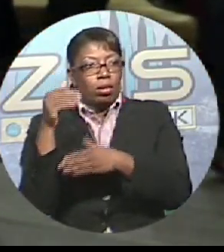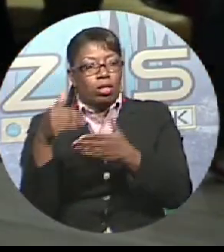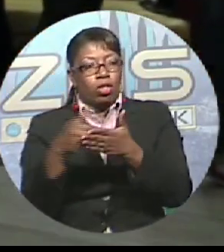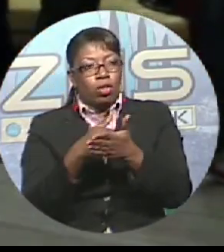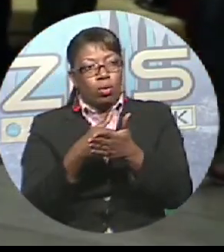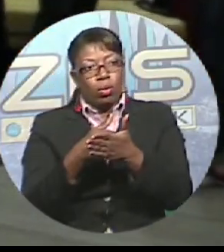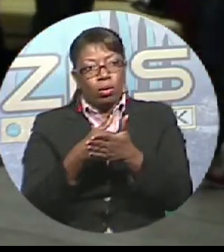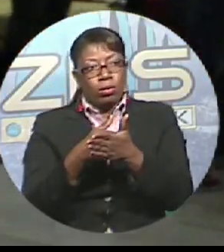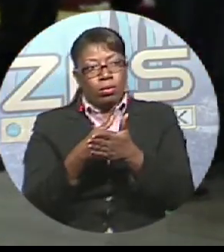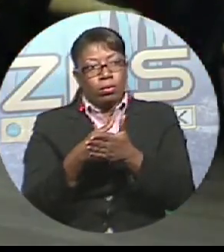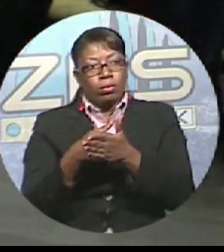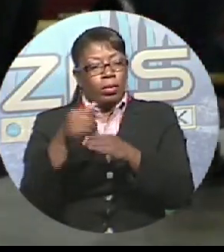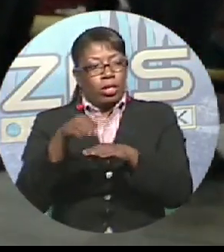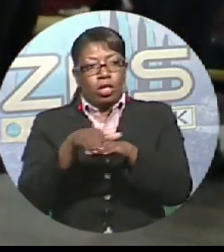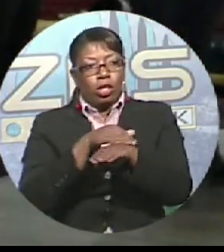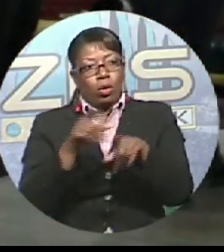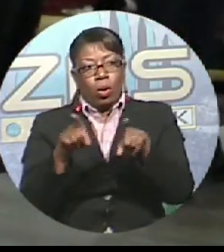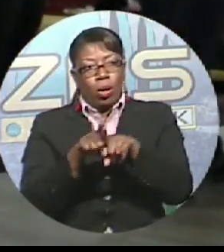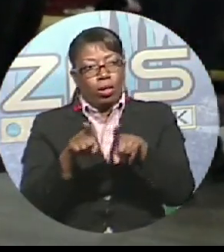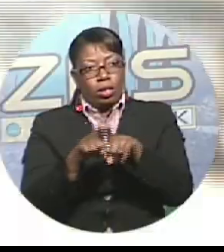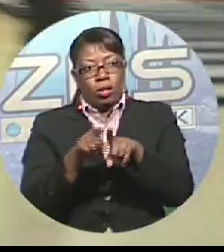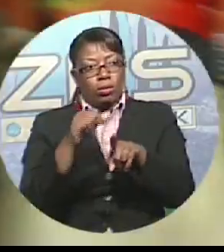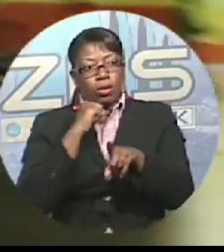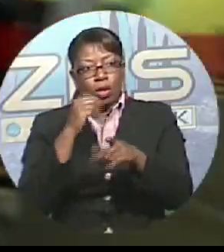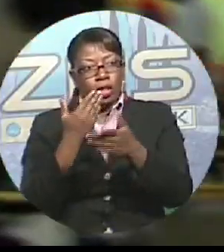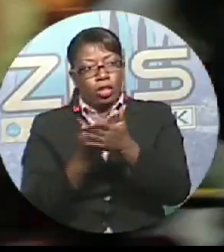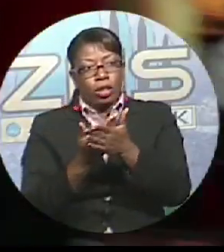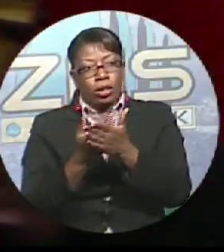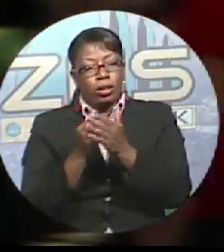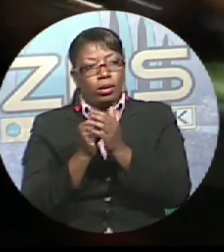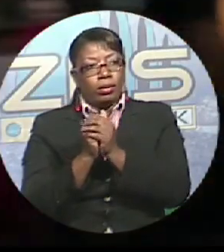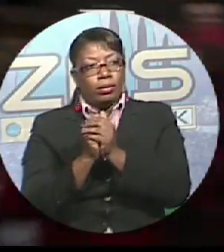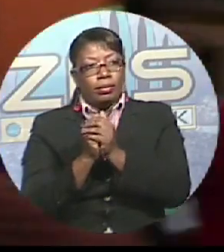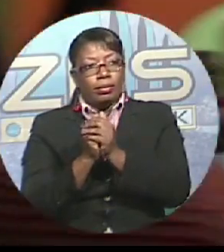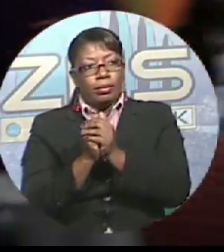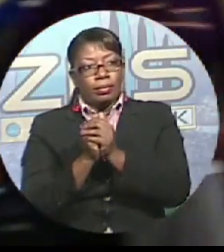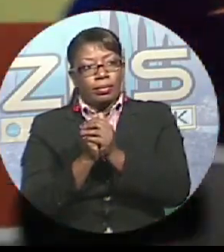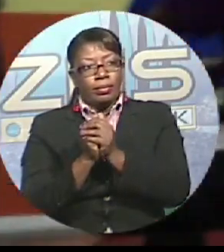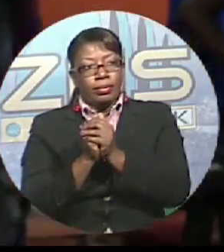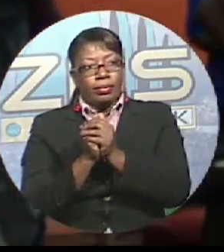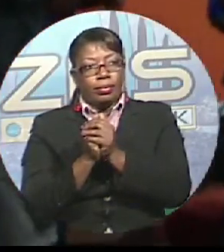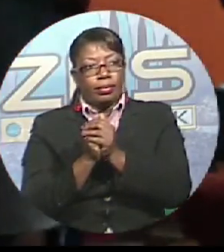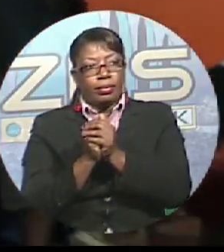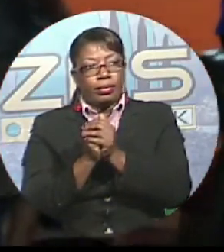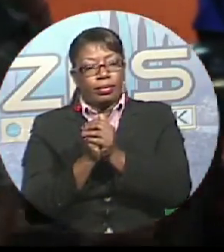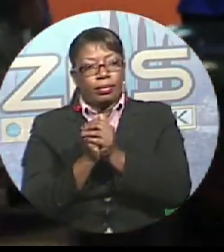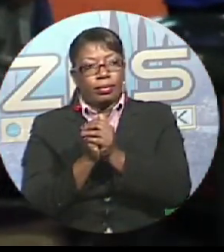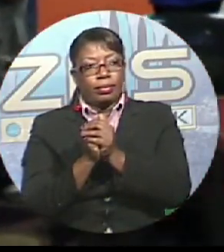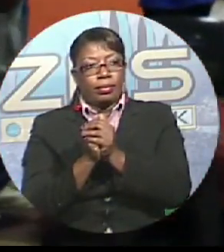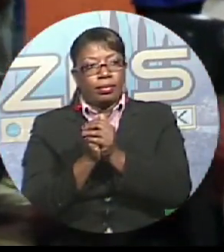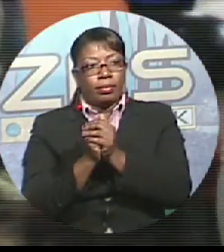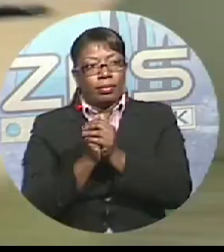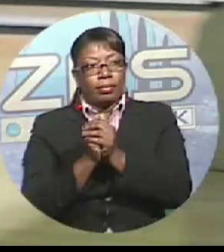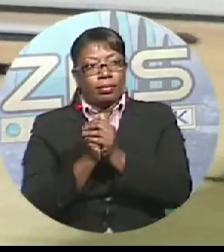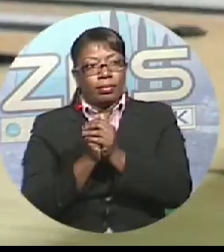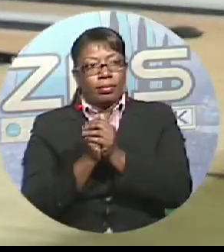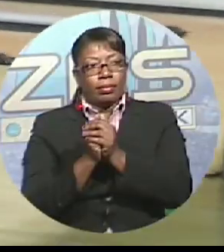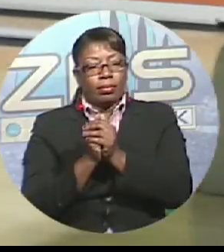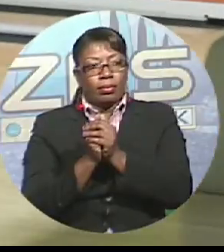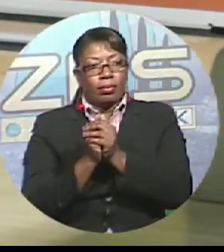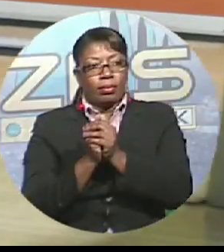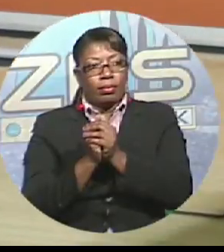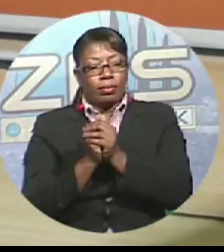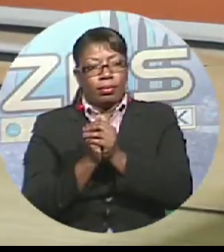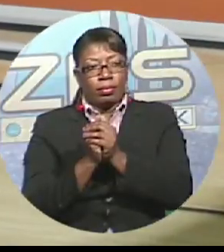they started off slow as well. Not a good thing for a team already one challenge behind. After a few adjustments,